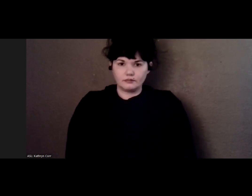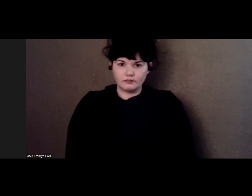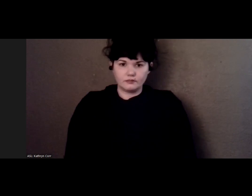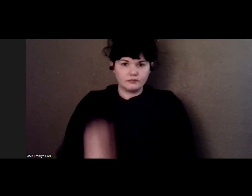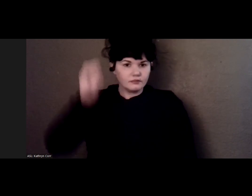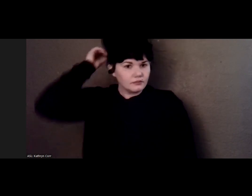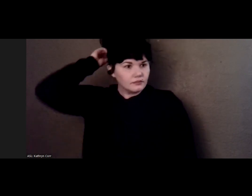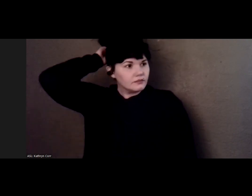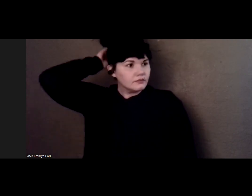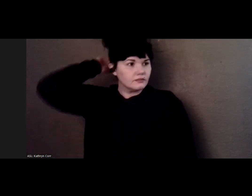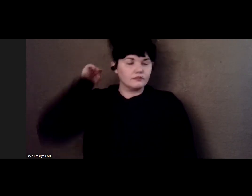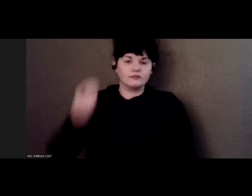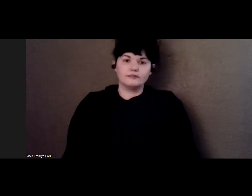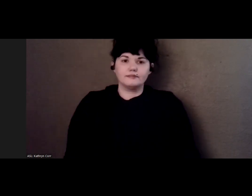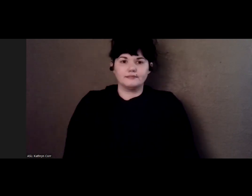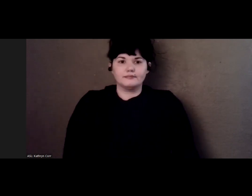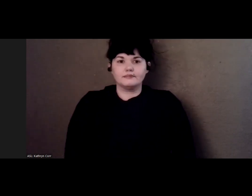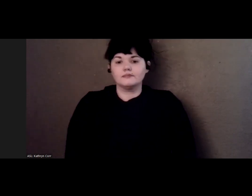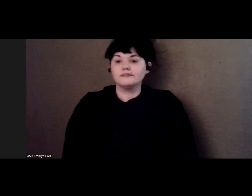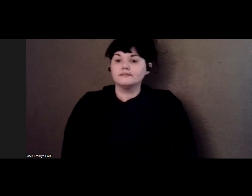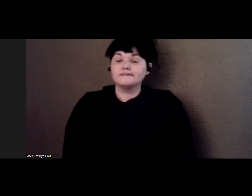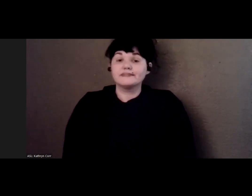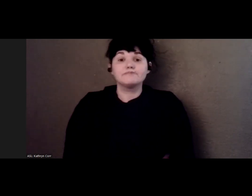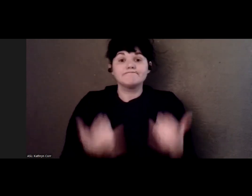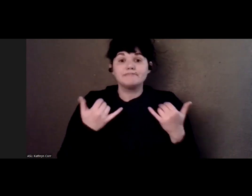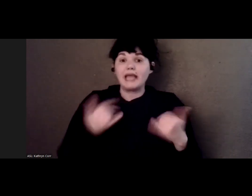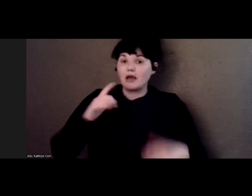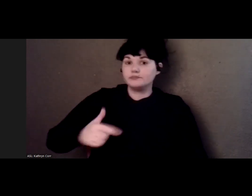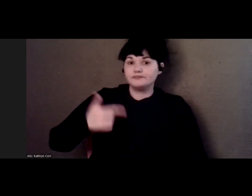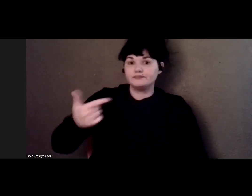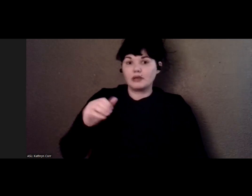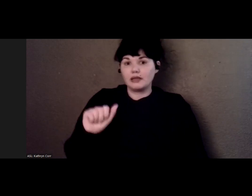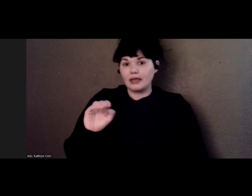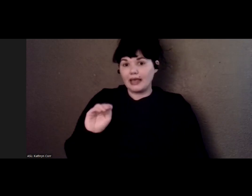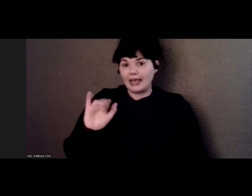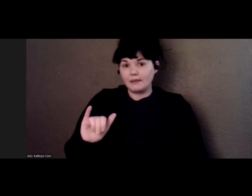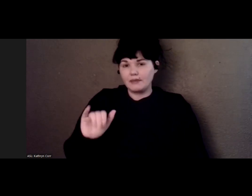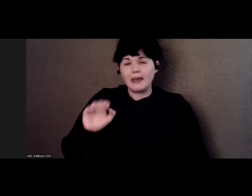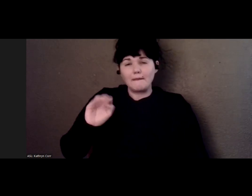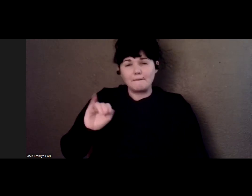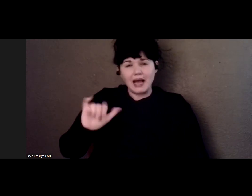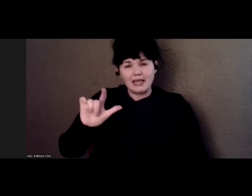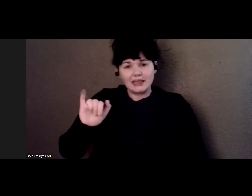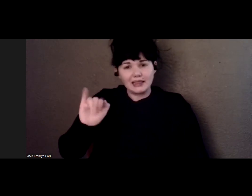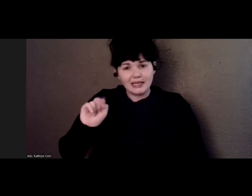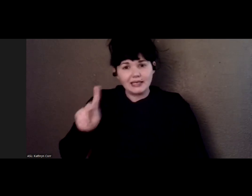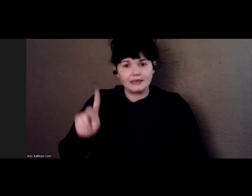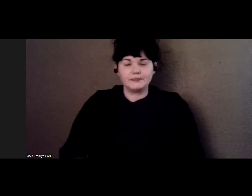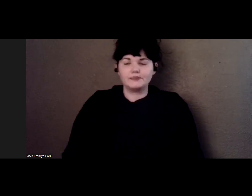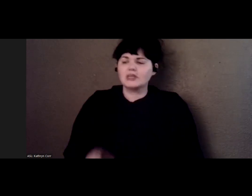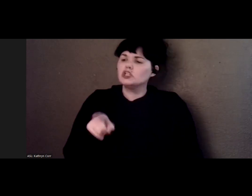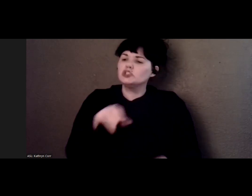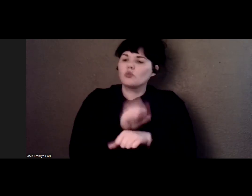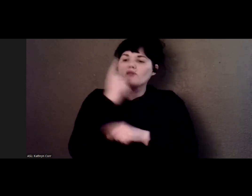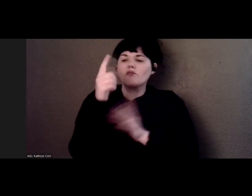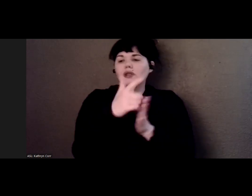So I'm going to turn it over to Amy Mylink. Amy has worked at Legal Services